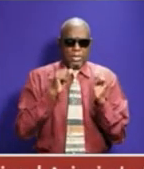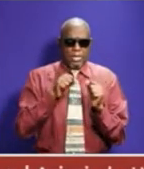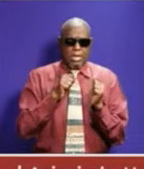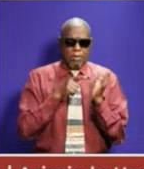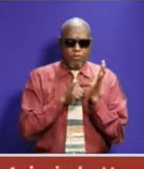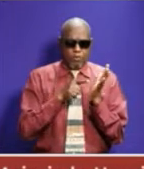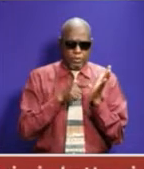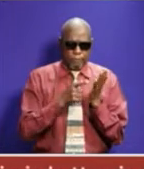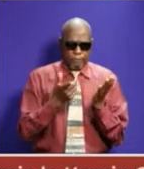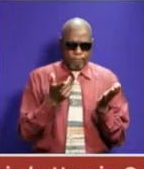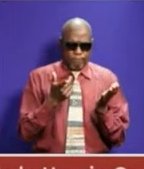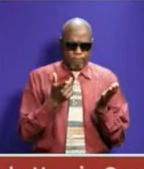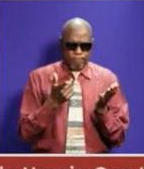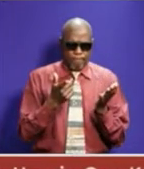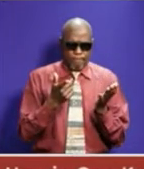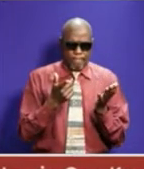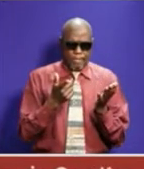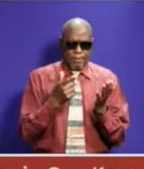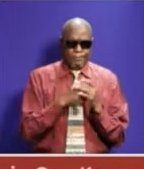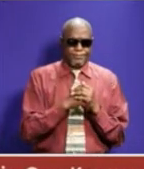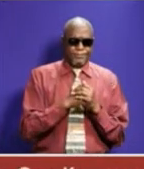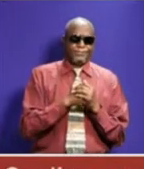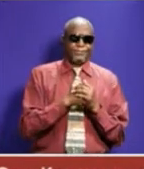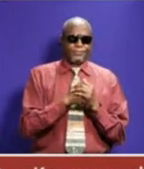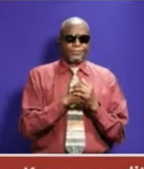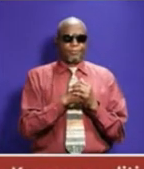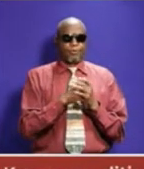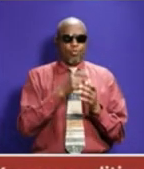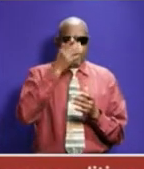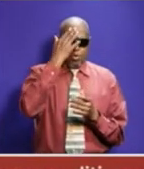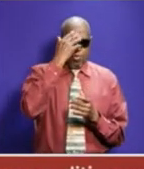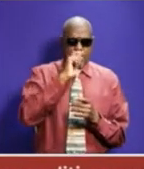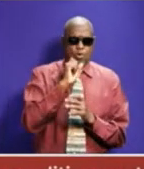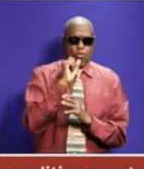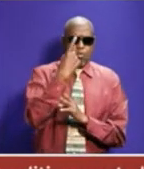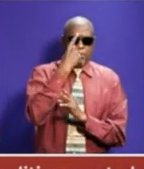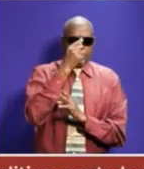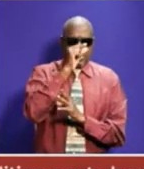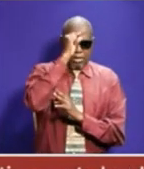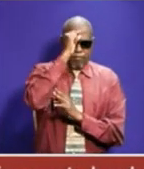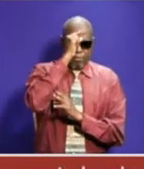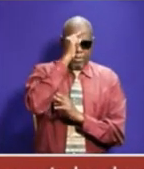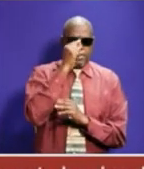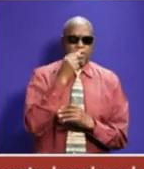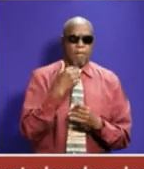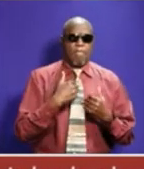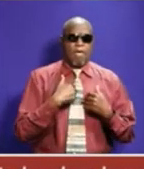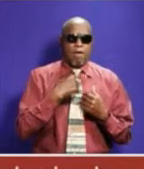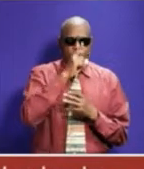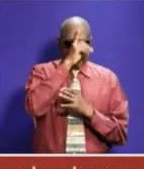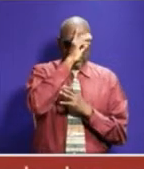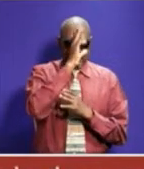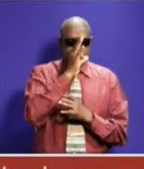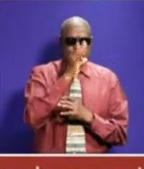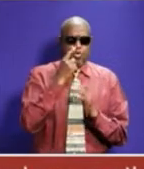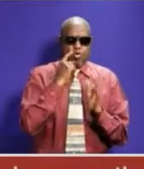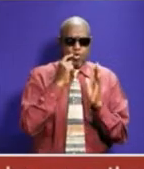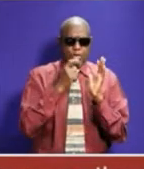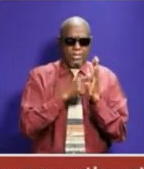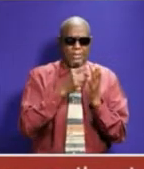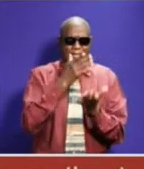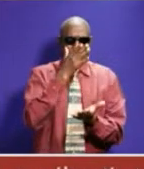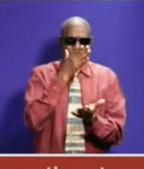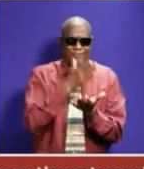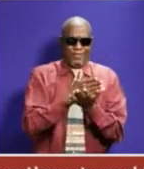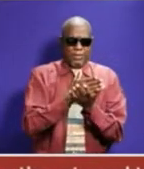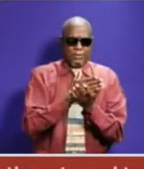Now, we all know that Kenya Kwanza regime has taken serious cognizance of the